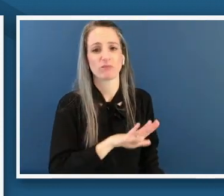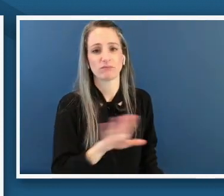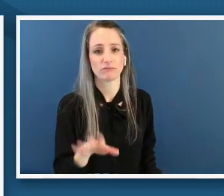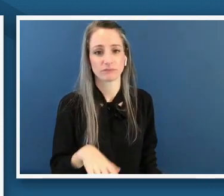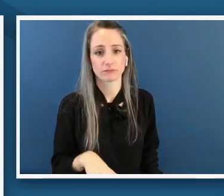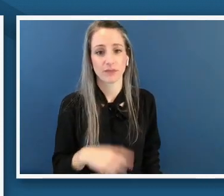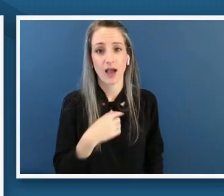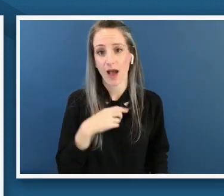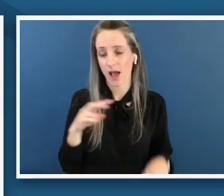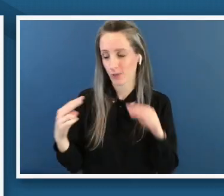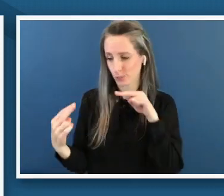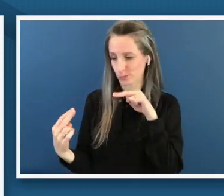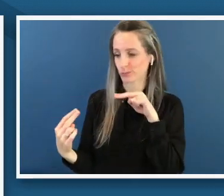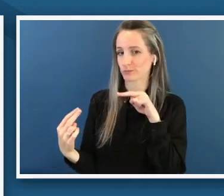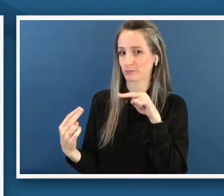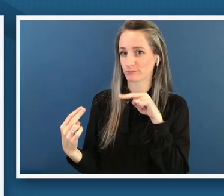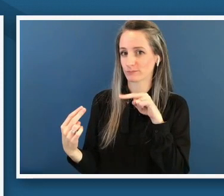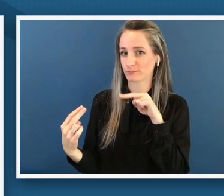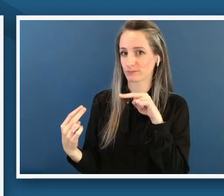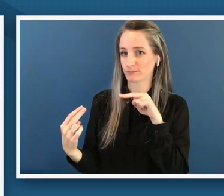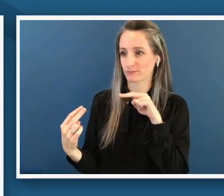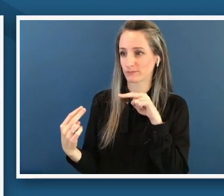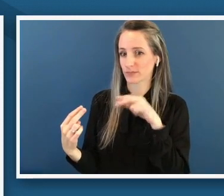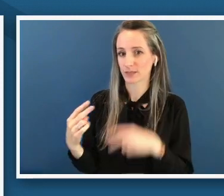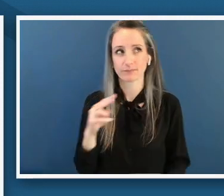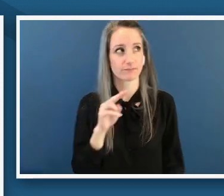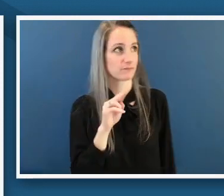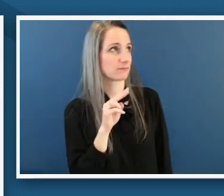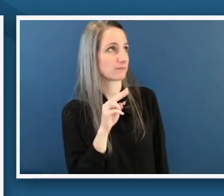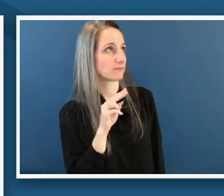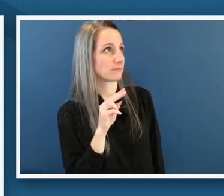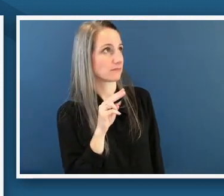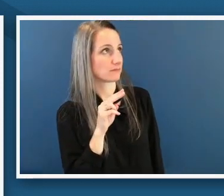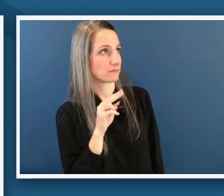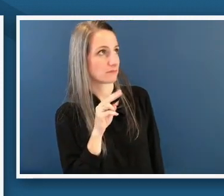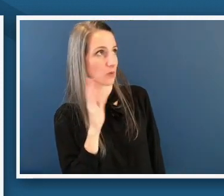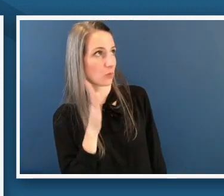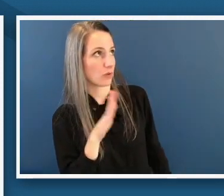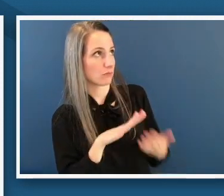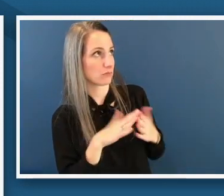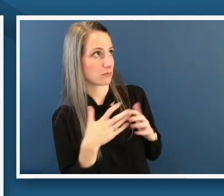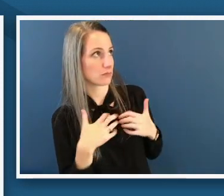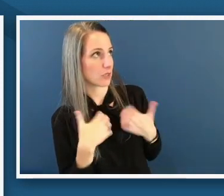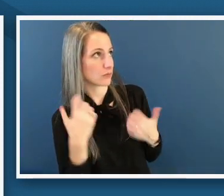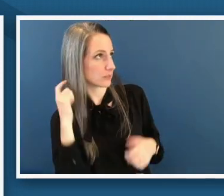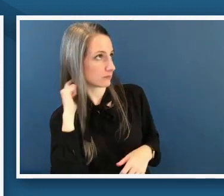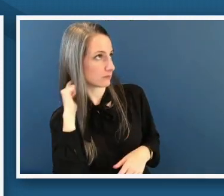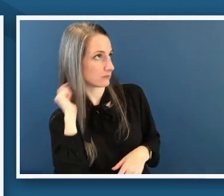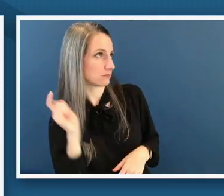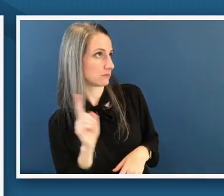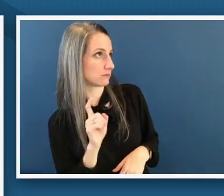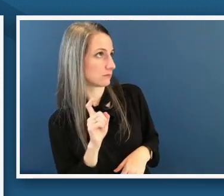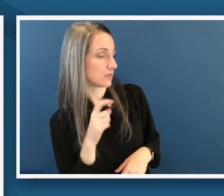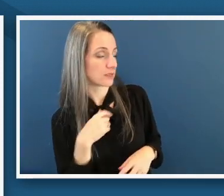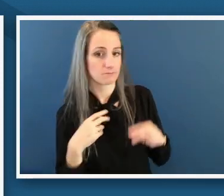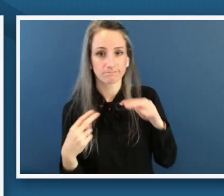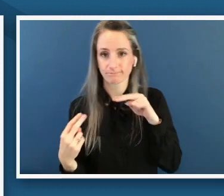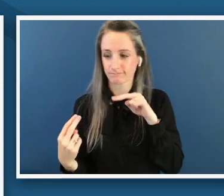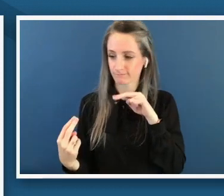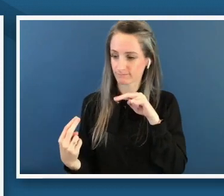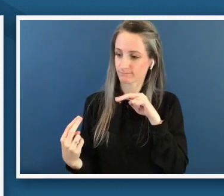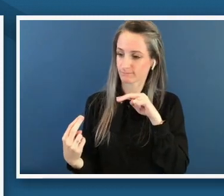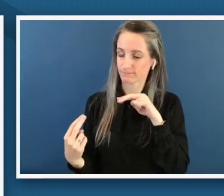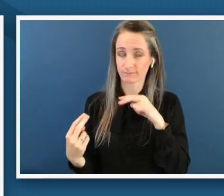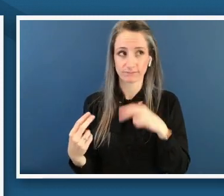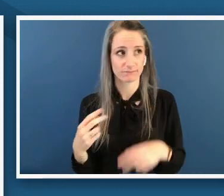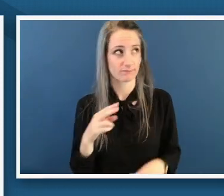and he looked at me like he was waiting for me to get upset or say something to push him to